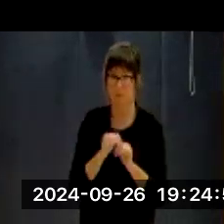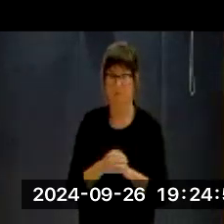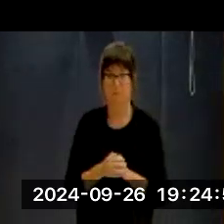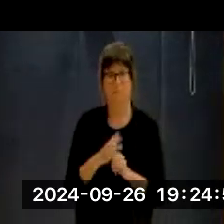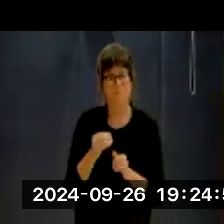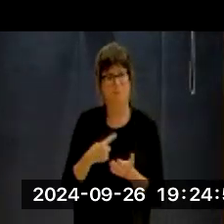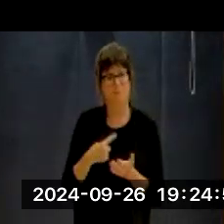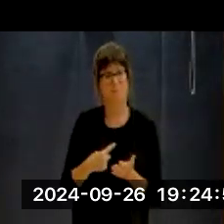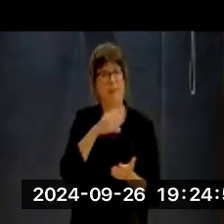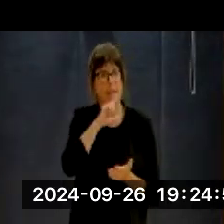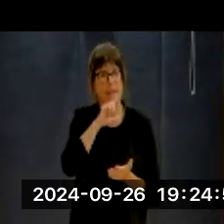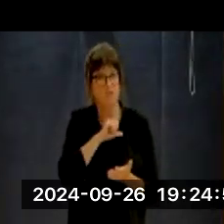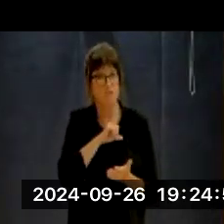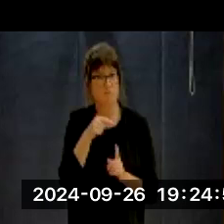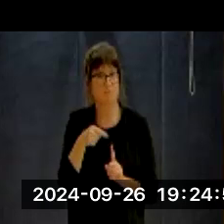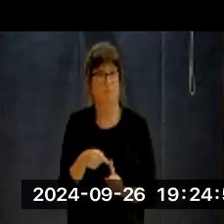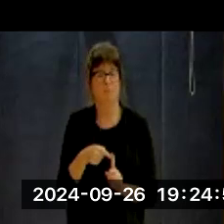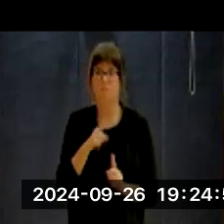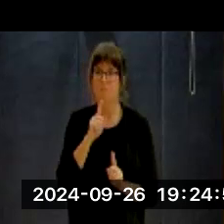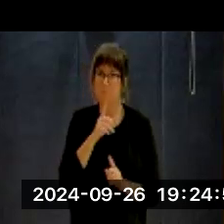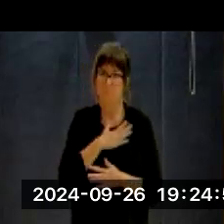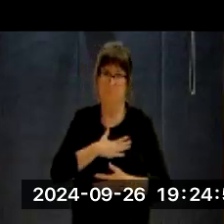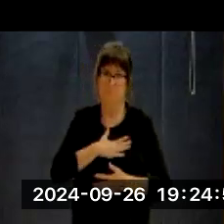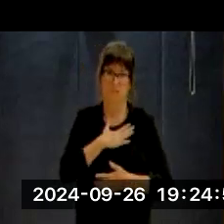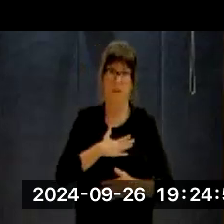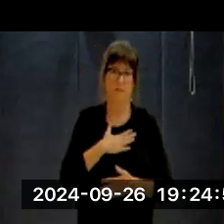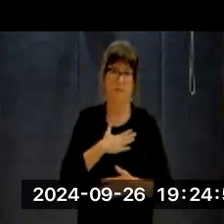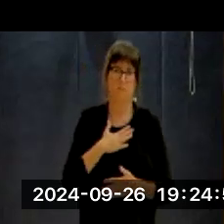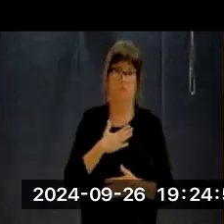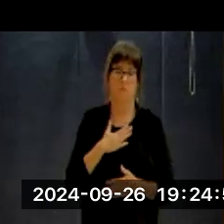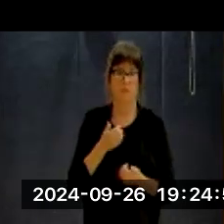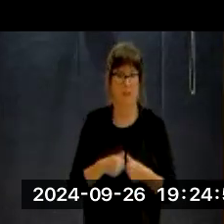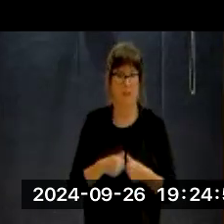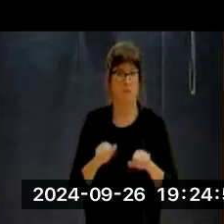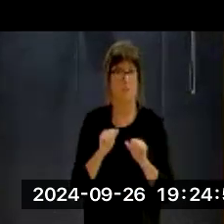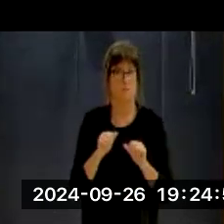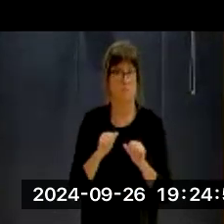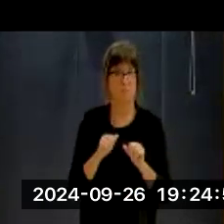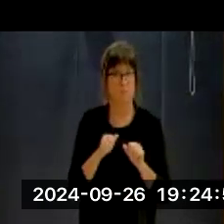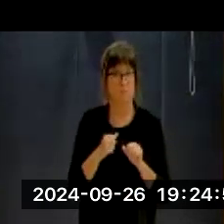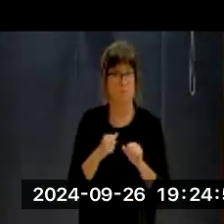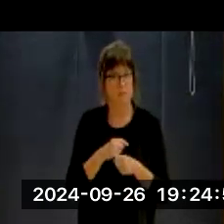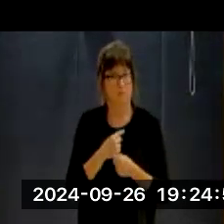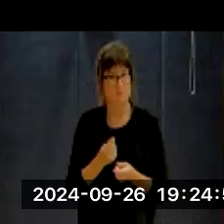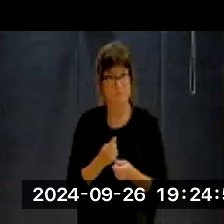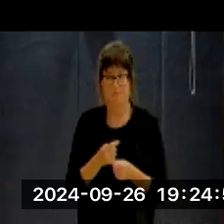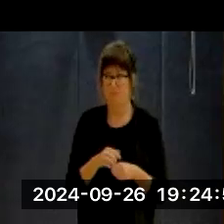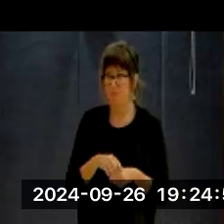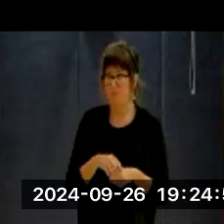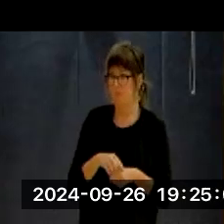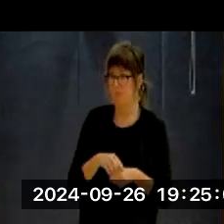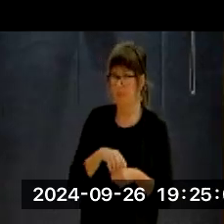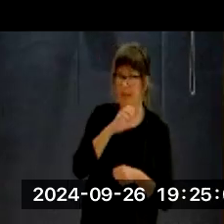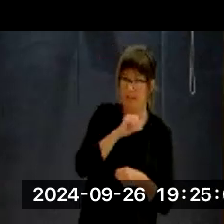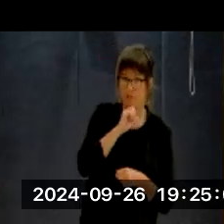age. I so much appreciate the efforts for, linking together sort of age